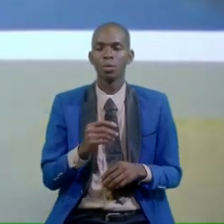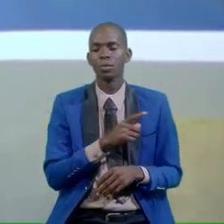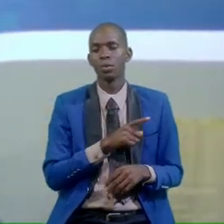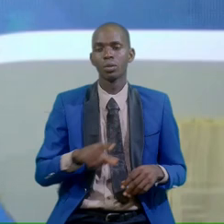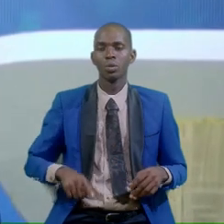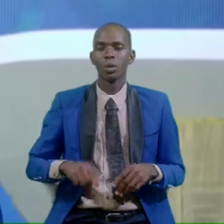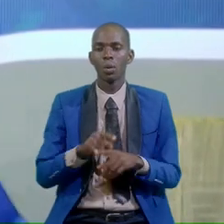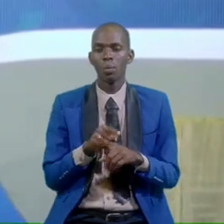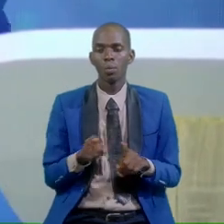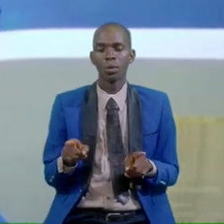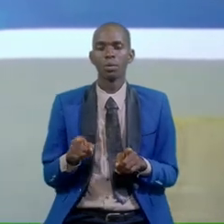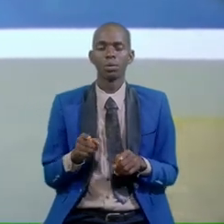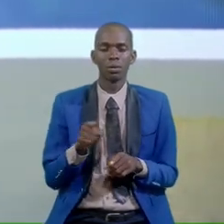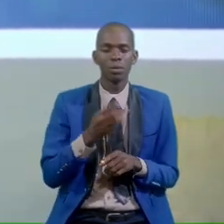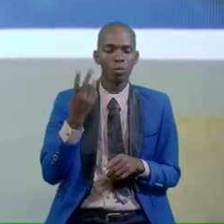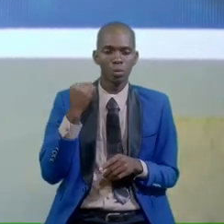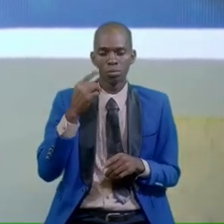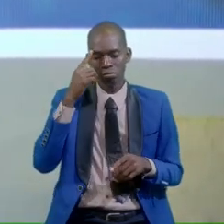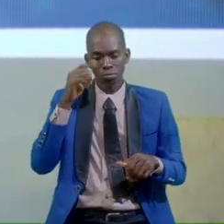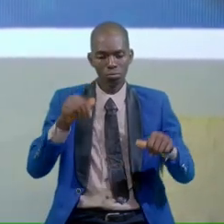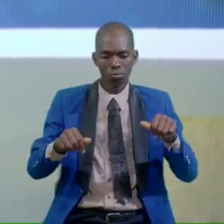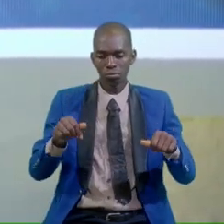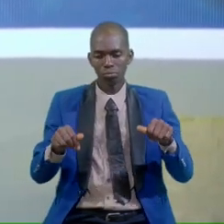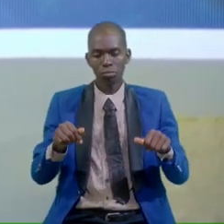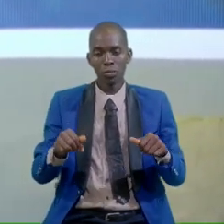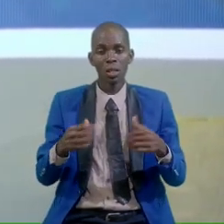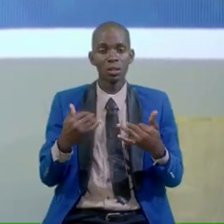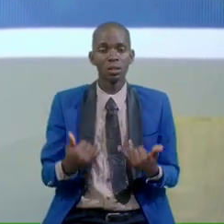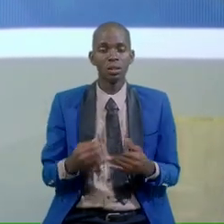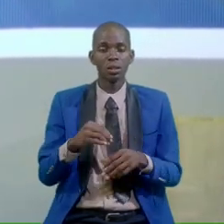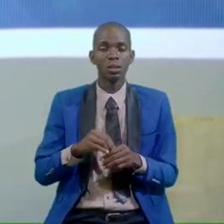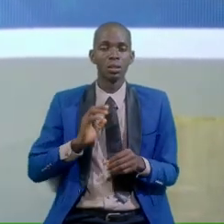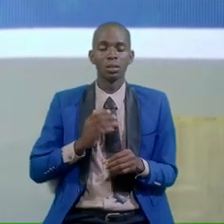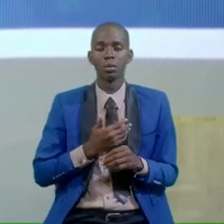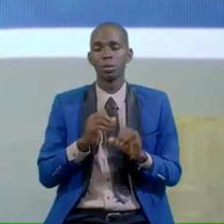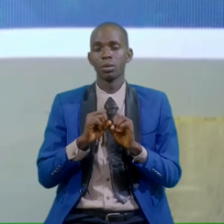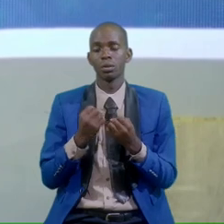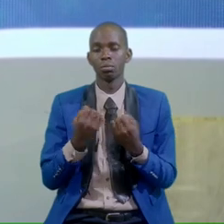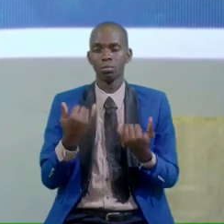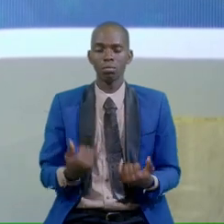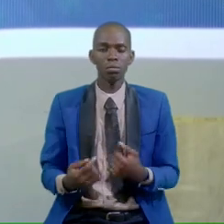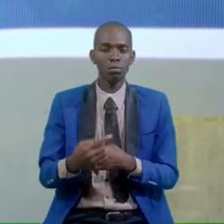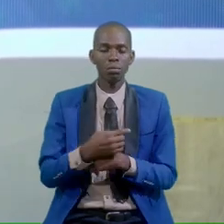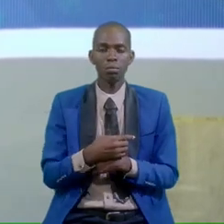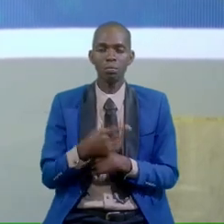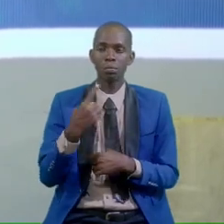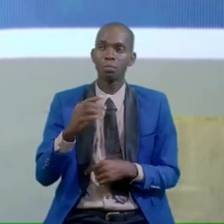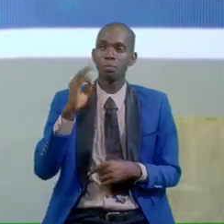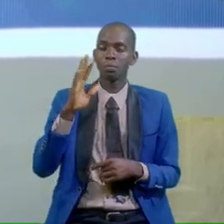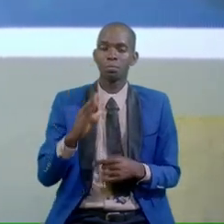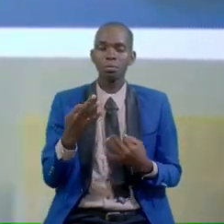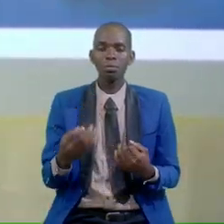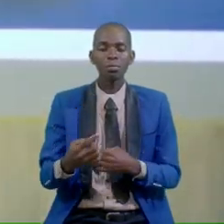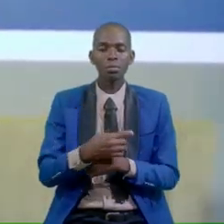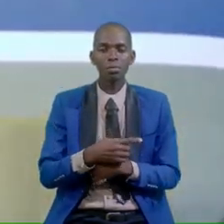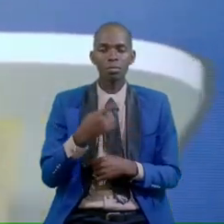were vacillating. Now, in our society today, the preachers of today, the prophets of